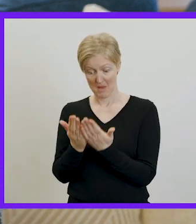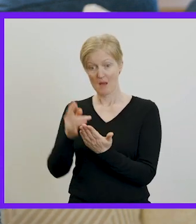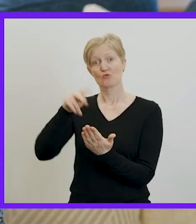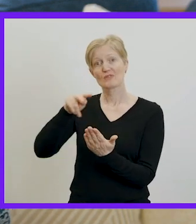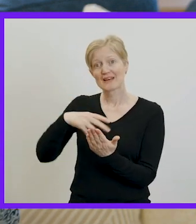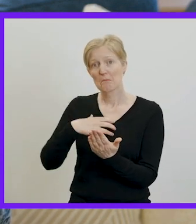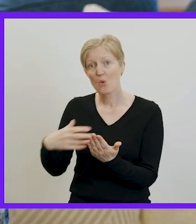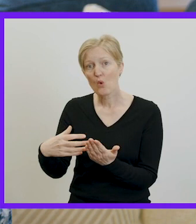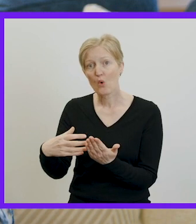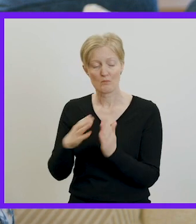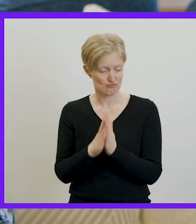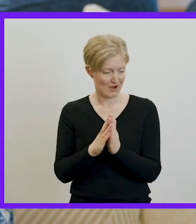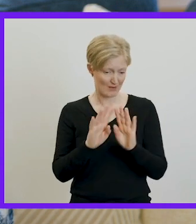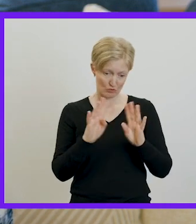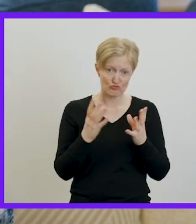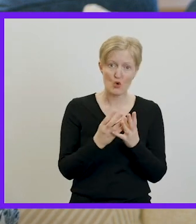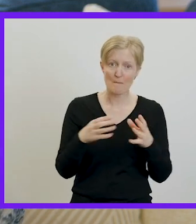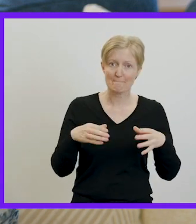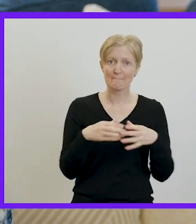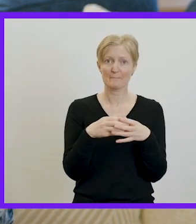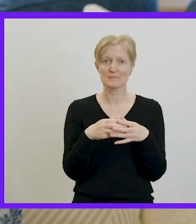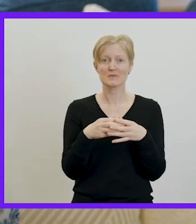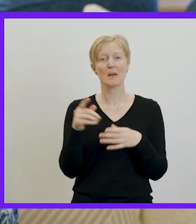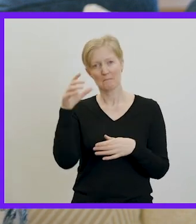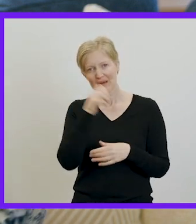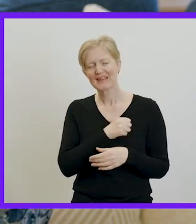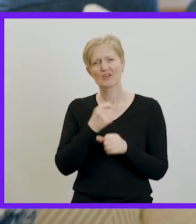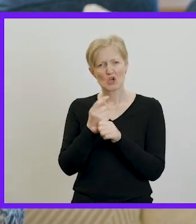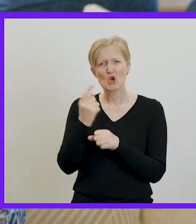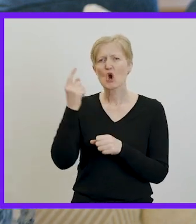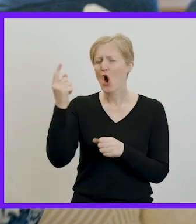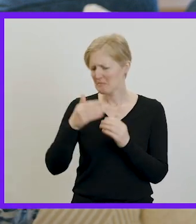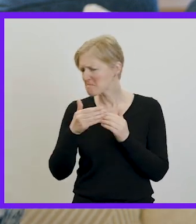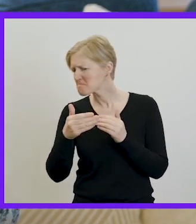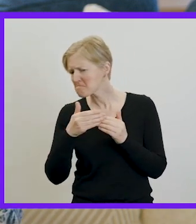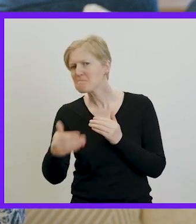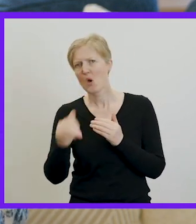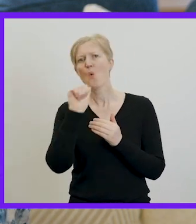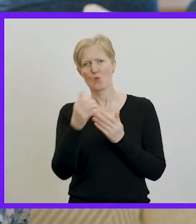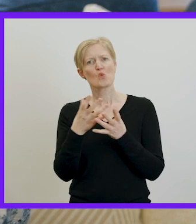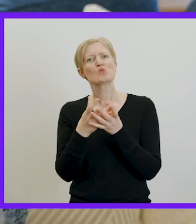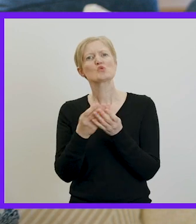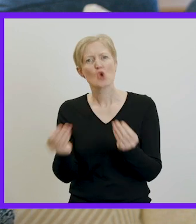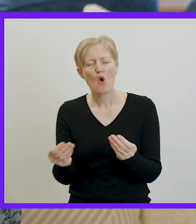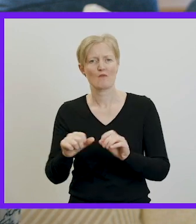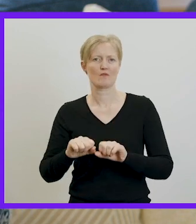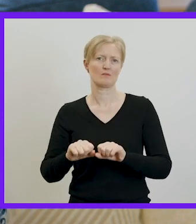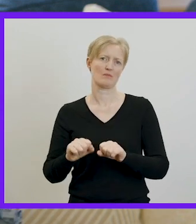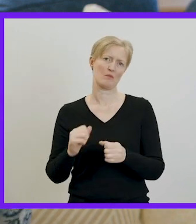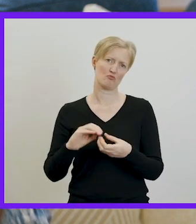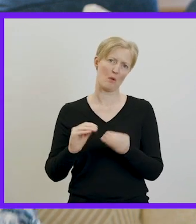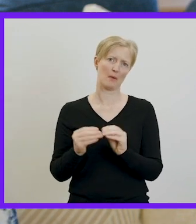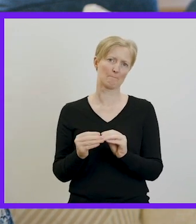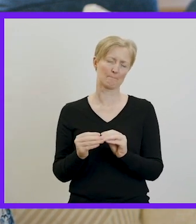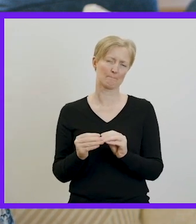Bible more. They pray with others, and they believe that God, some stage, sometime, is going to finally